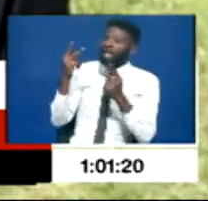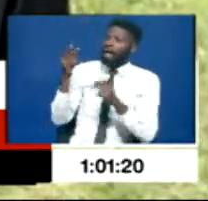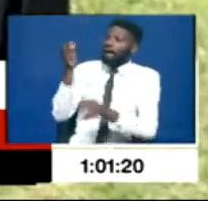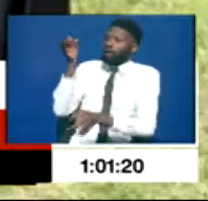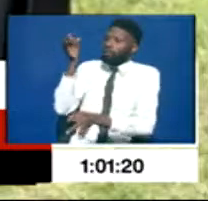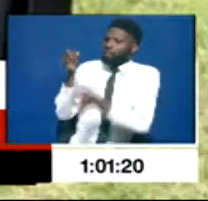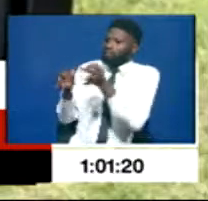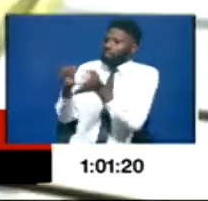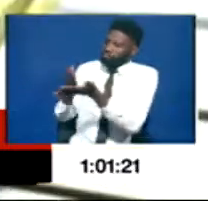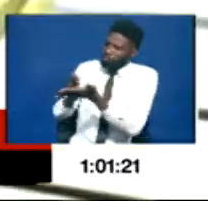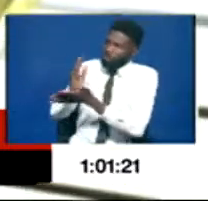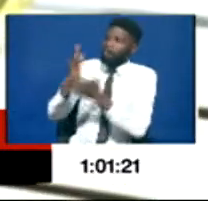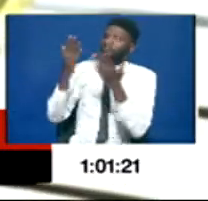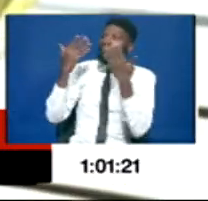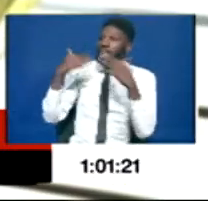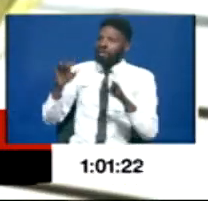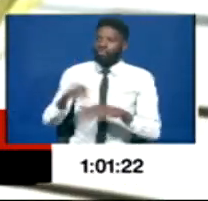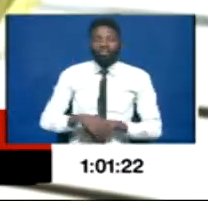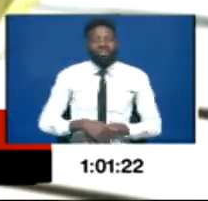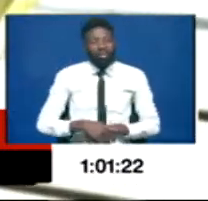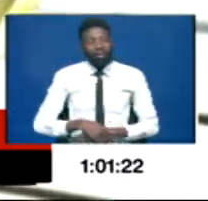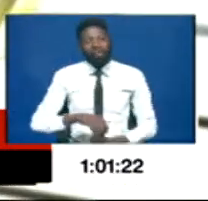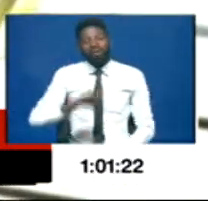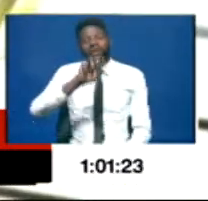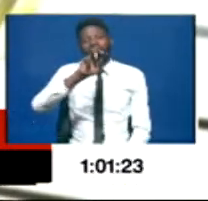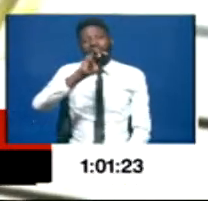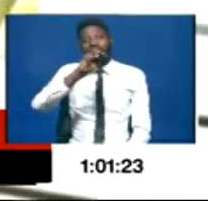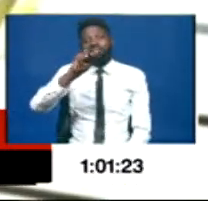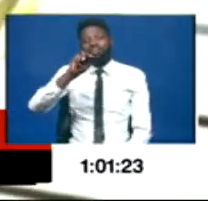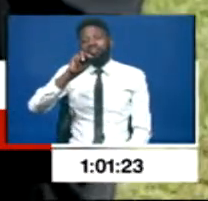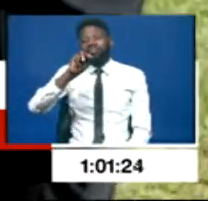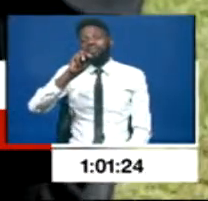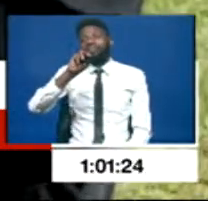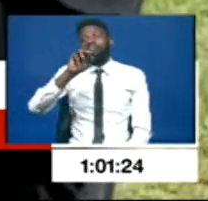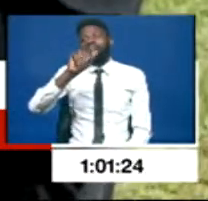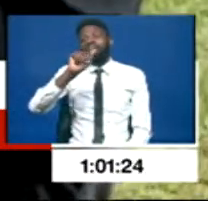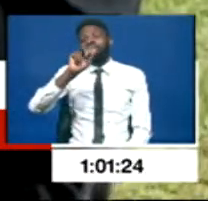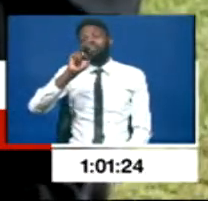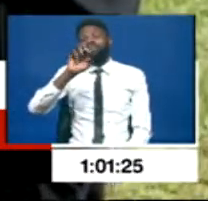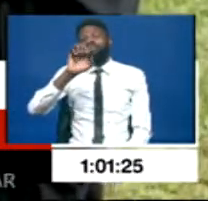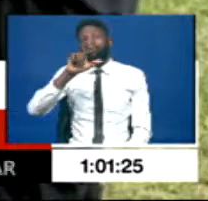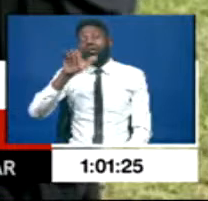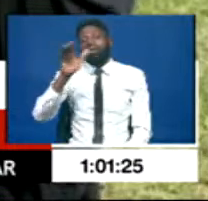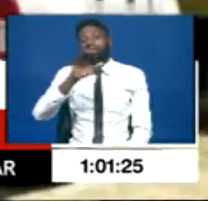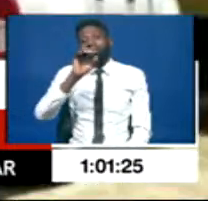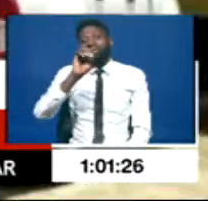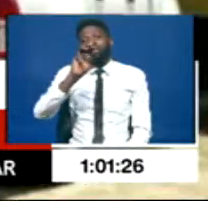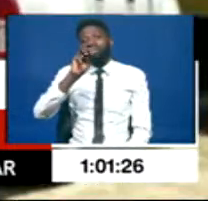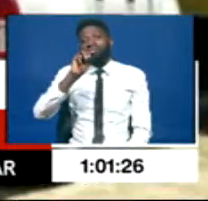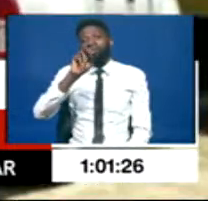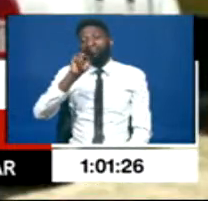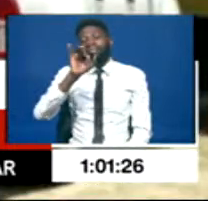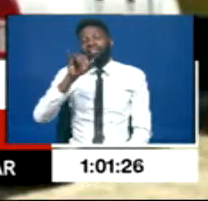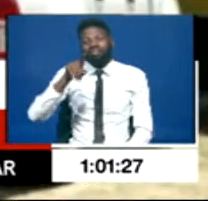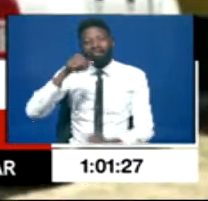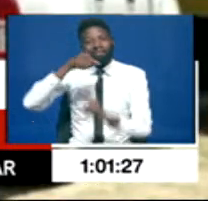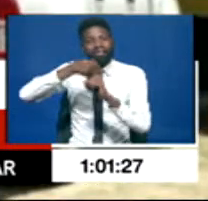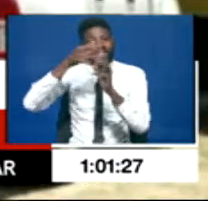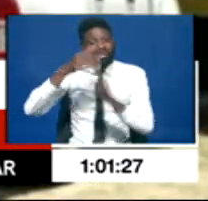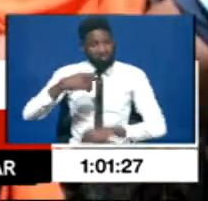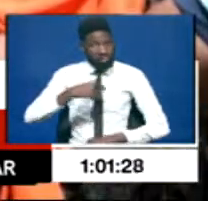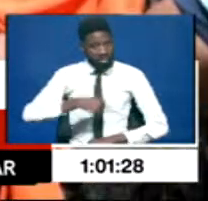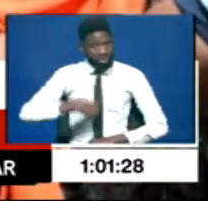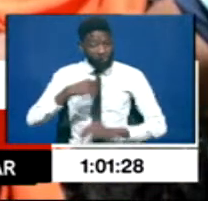Sentiments echoed by Emmanuel Omondi, a GBV activist in Malindi, who claimed the suspect, who happens to be a police officer, was